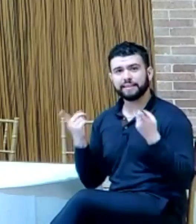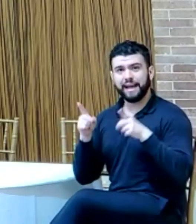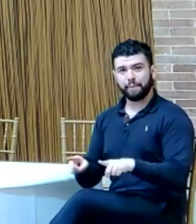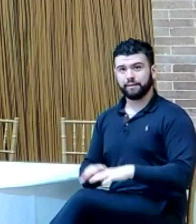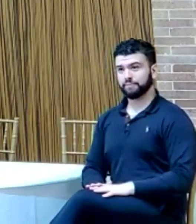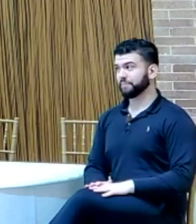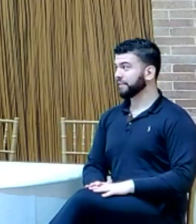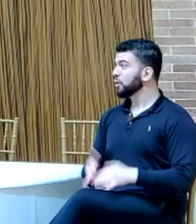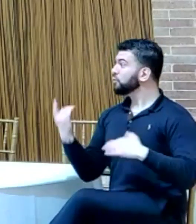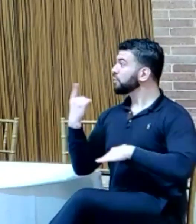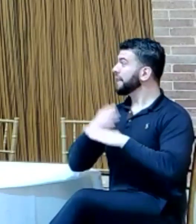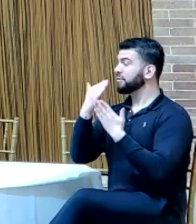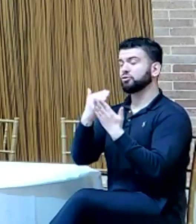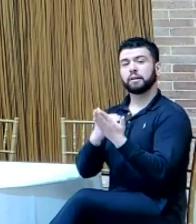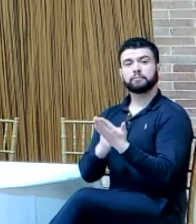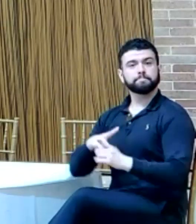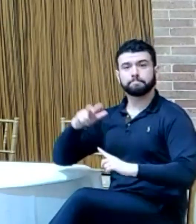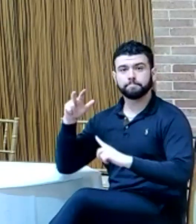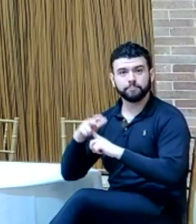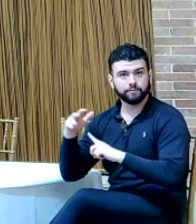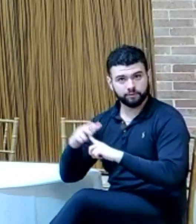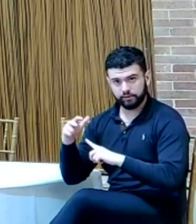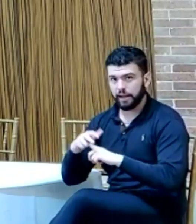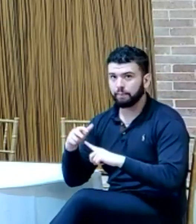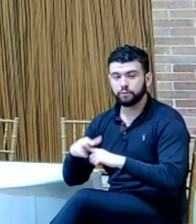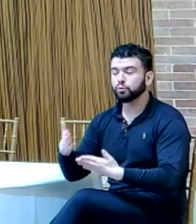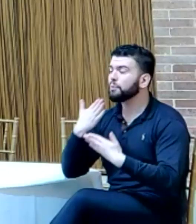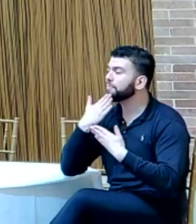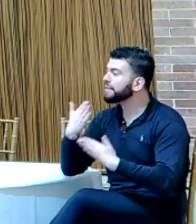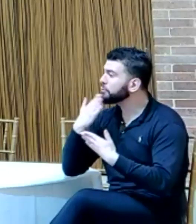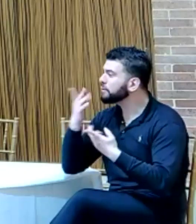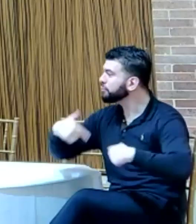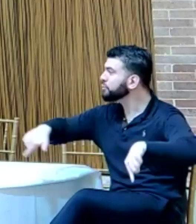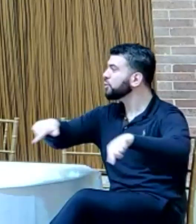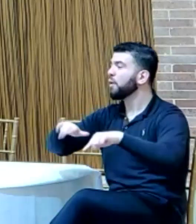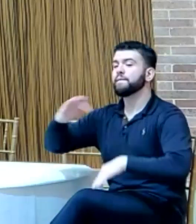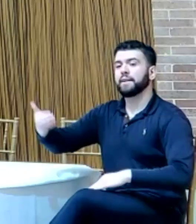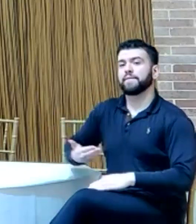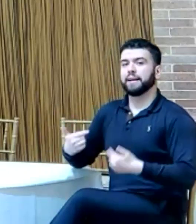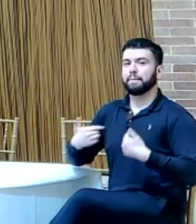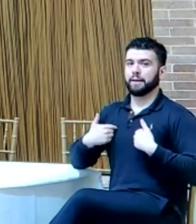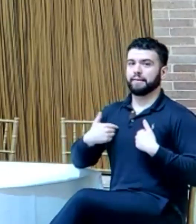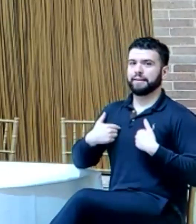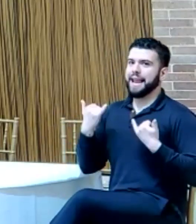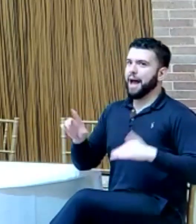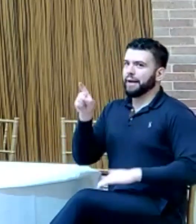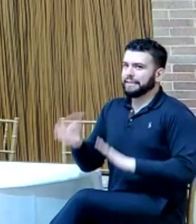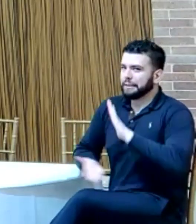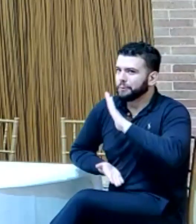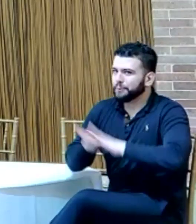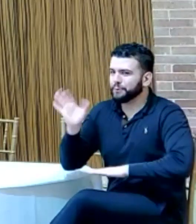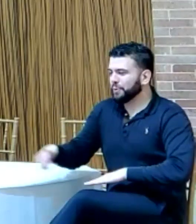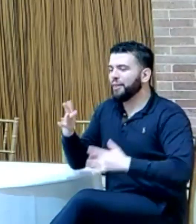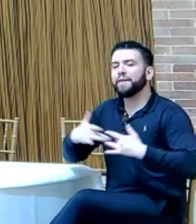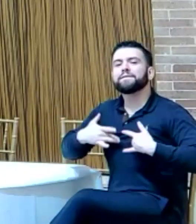today so I'm not going to stand in the way of that and I just want to thank you all for inviting me I really unfortunately I got to run out to them in my next event but thank you all for